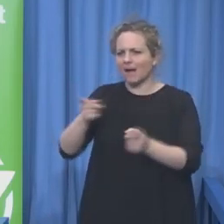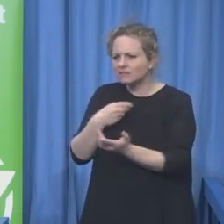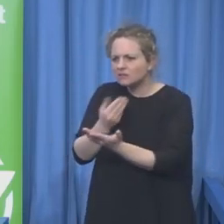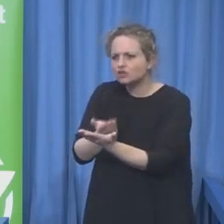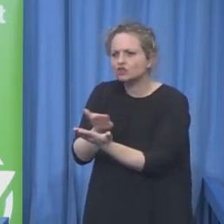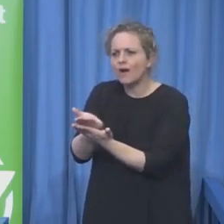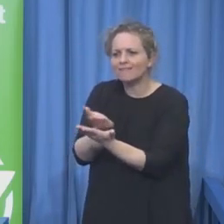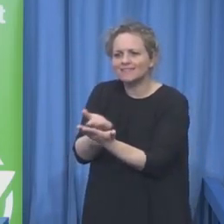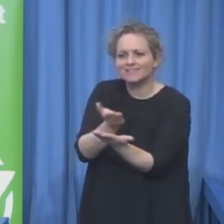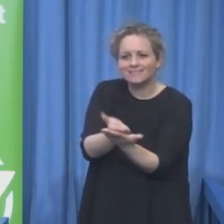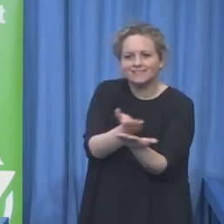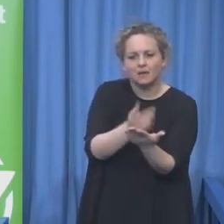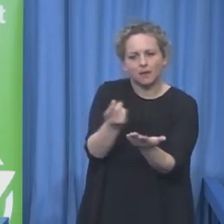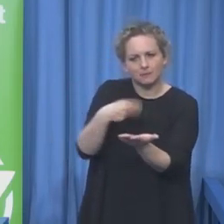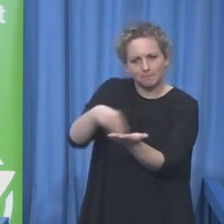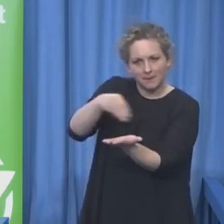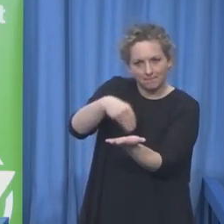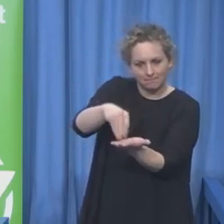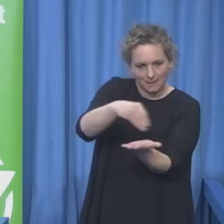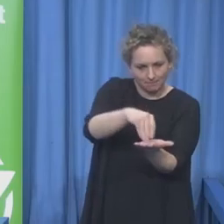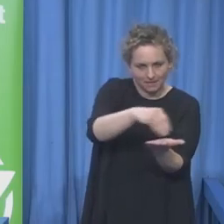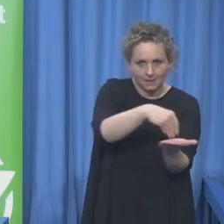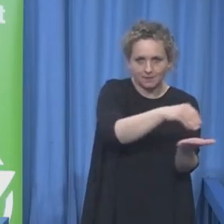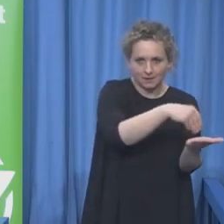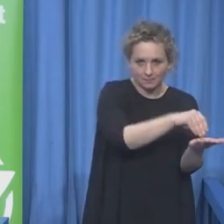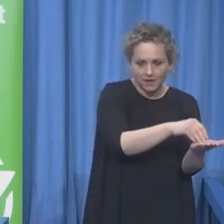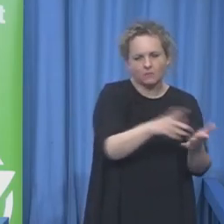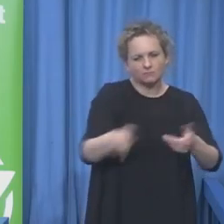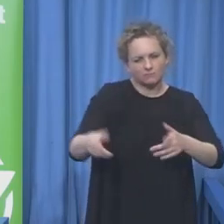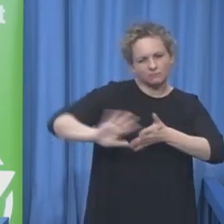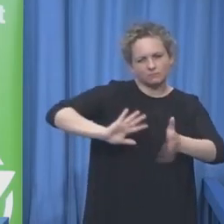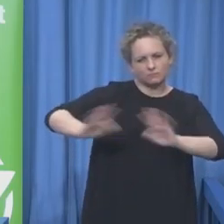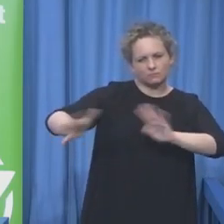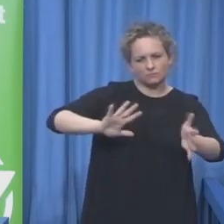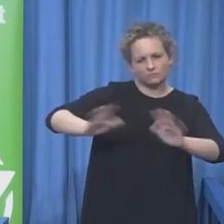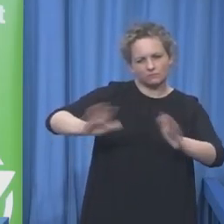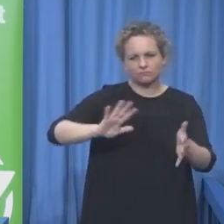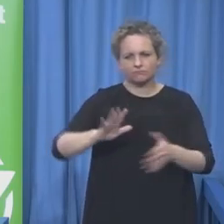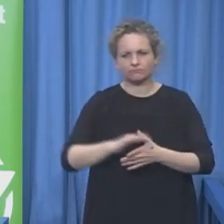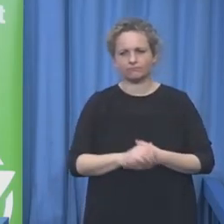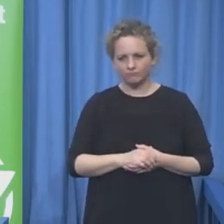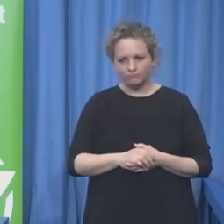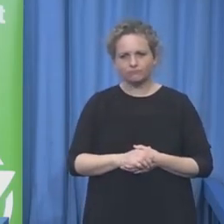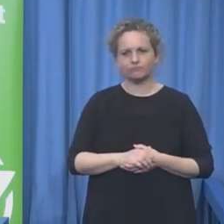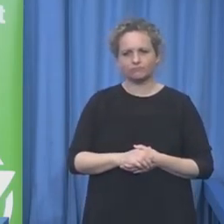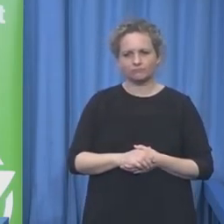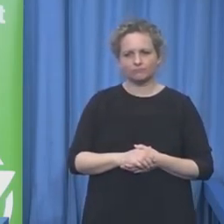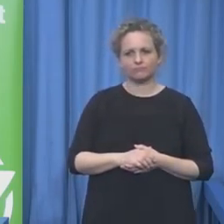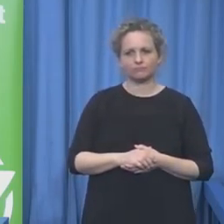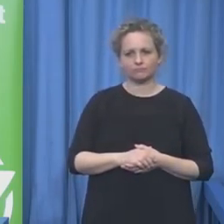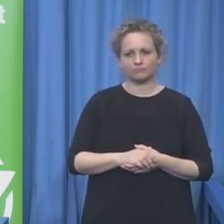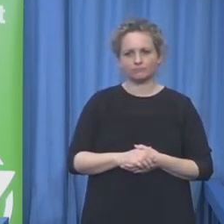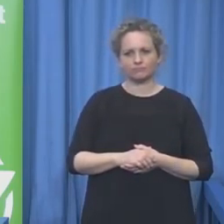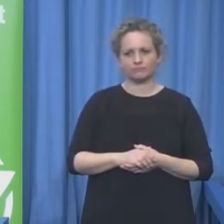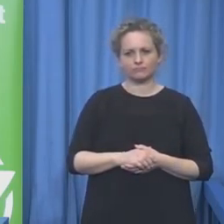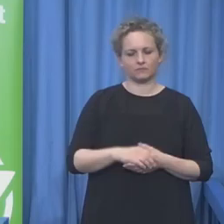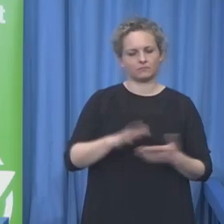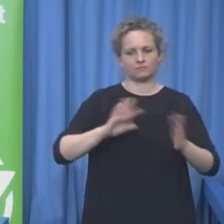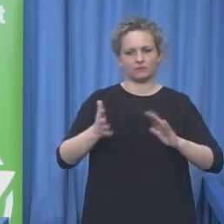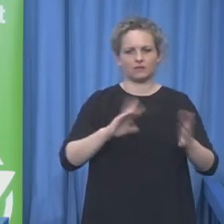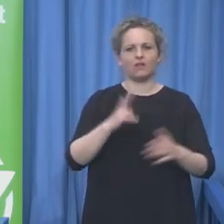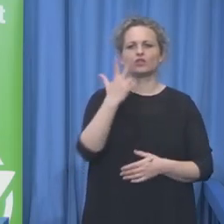minute. We give services to 3,000 people all around Israel, mostly people with mental